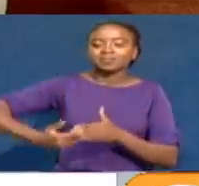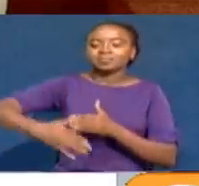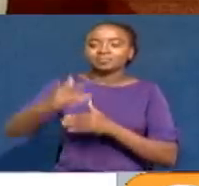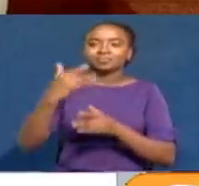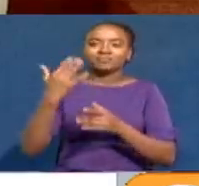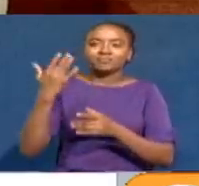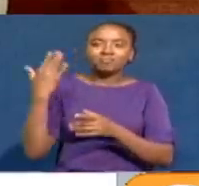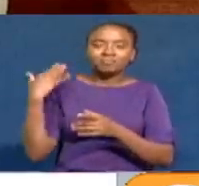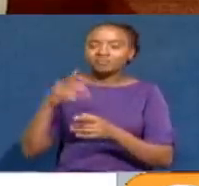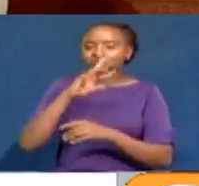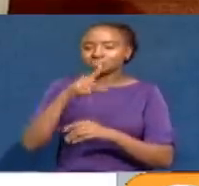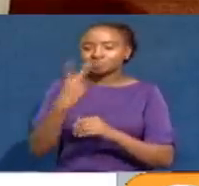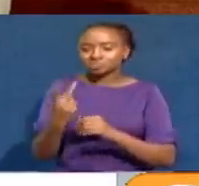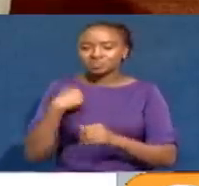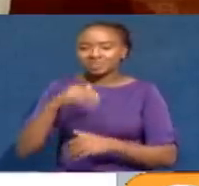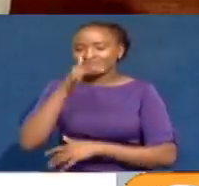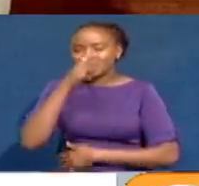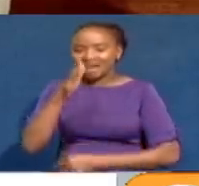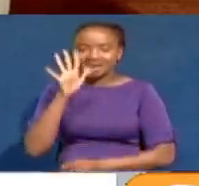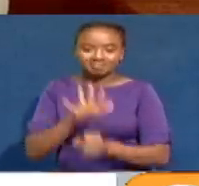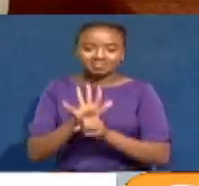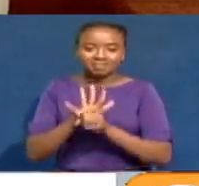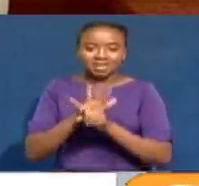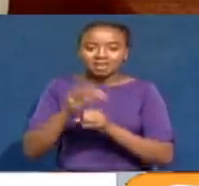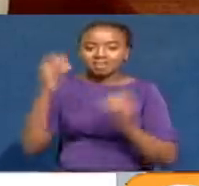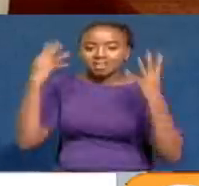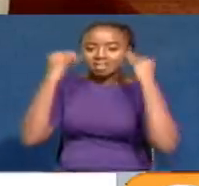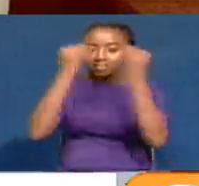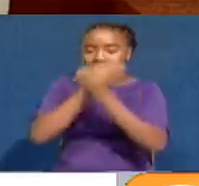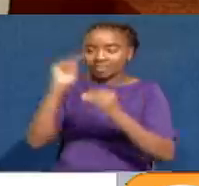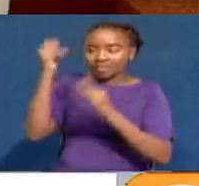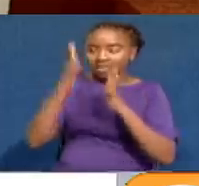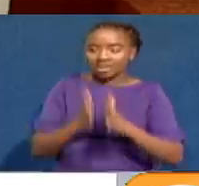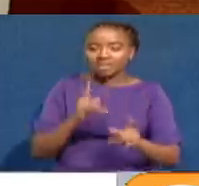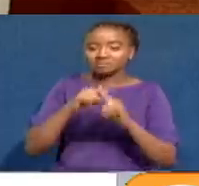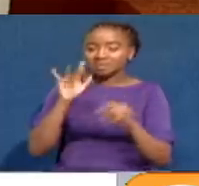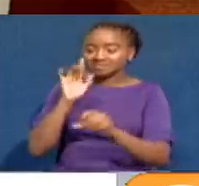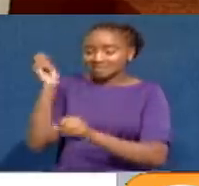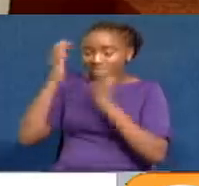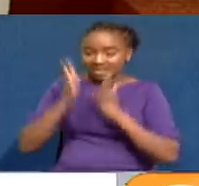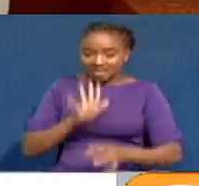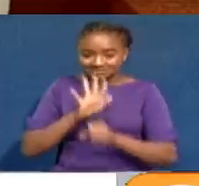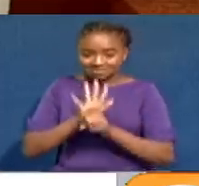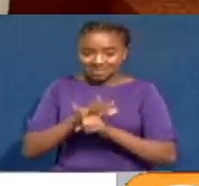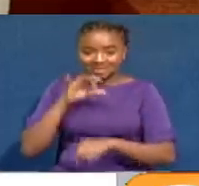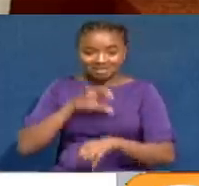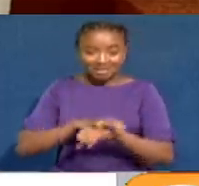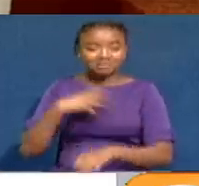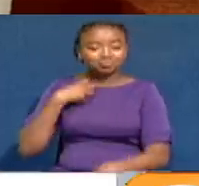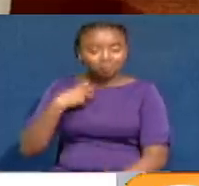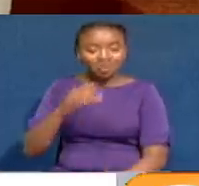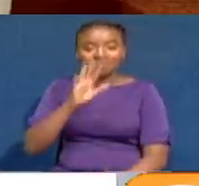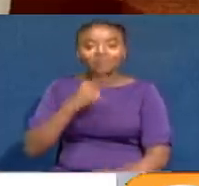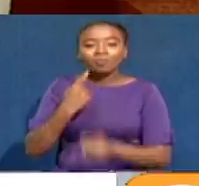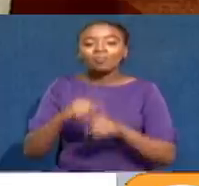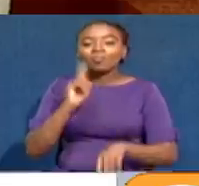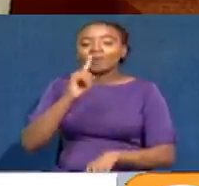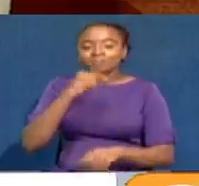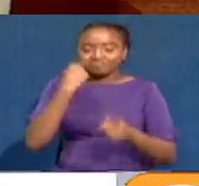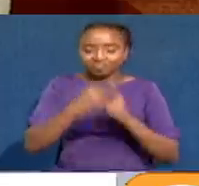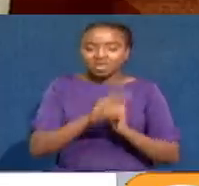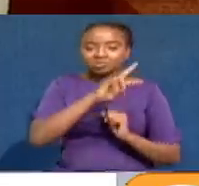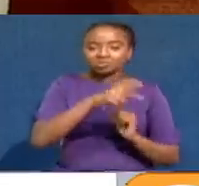2002, failed Kenyans. The fortunes that Kenyans made from 2002 to 2012 has been decimated